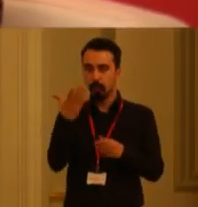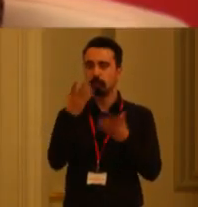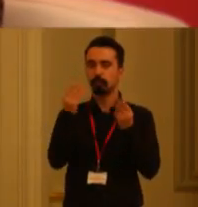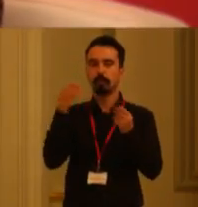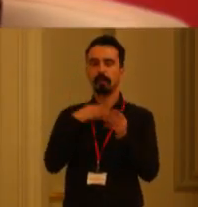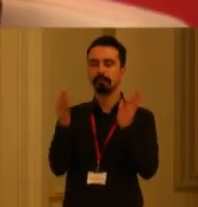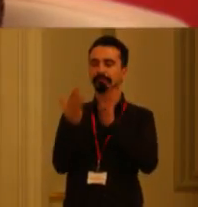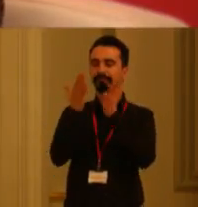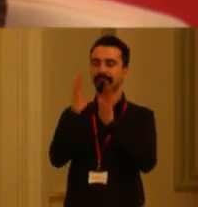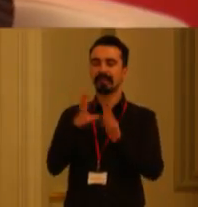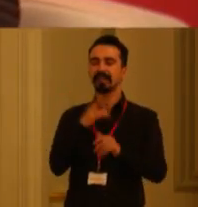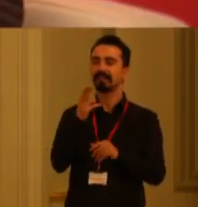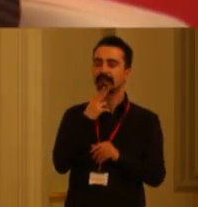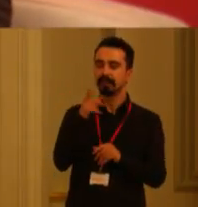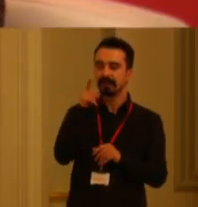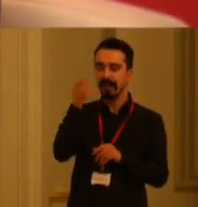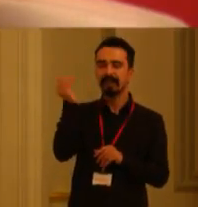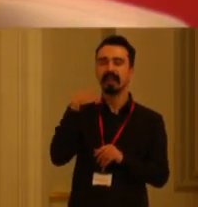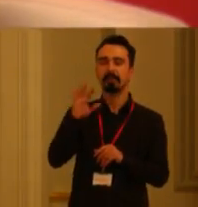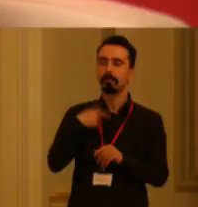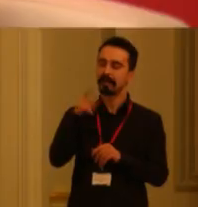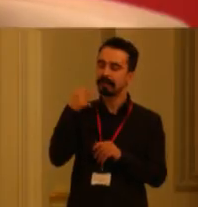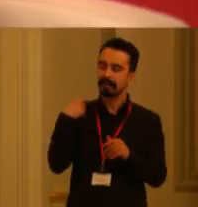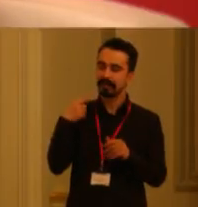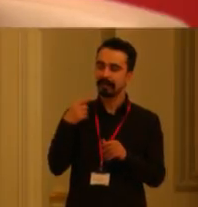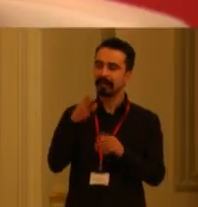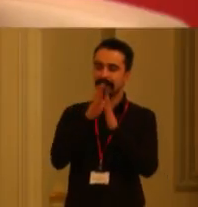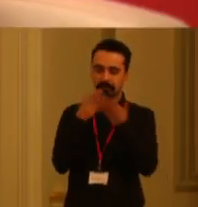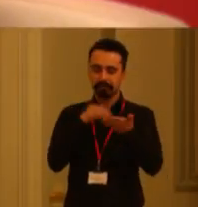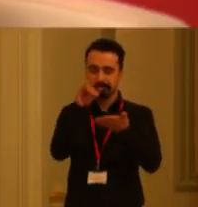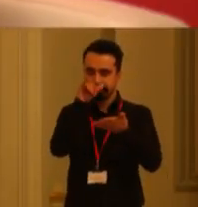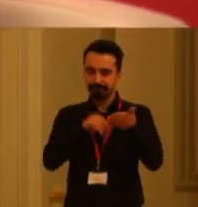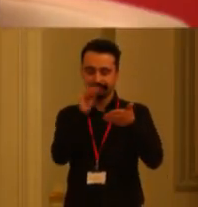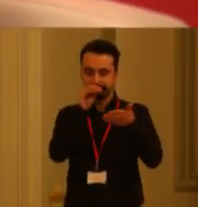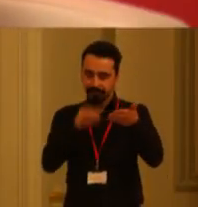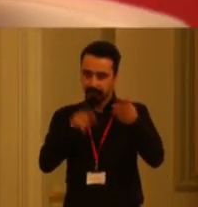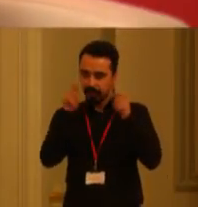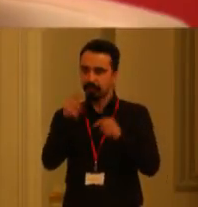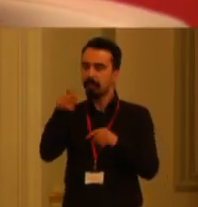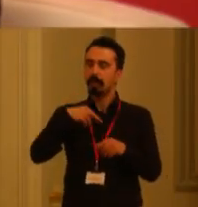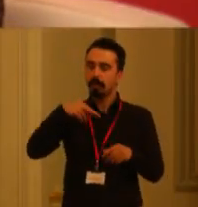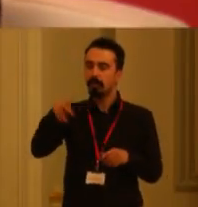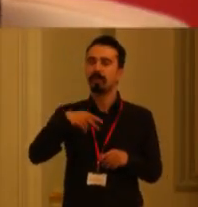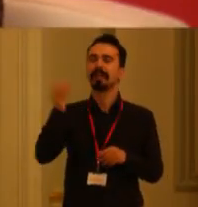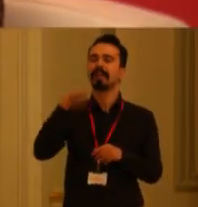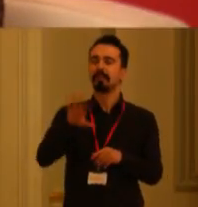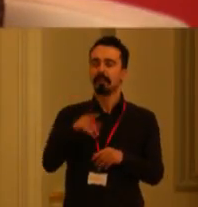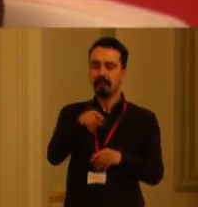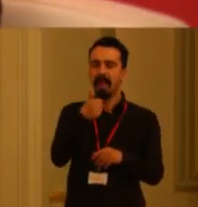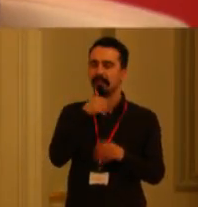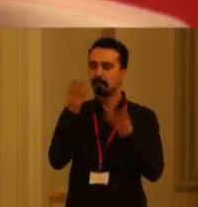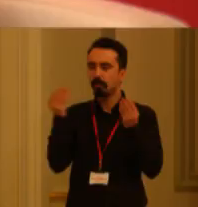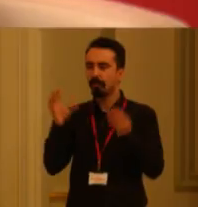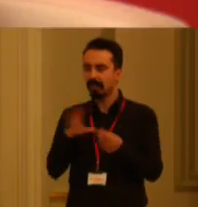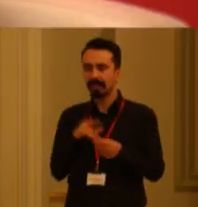to an automobile industry company to have her internship, if she's lucky to make it that way, the